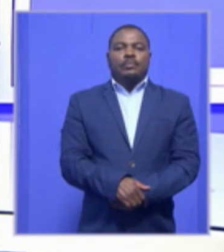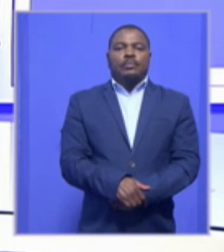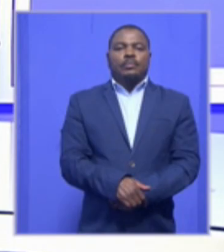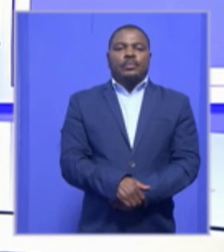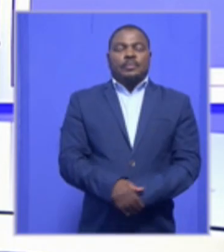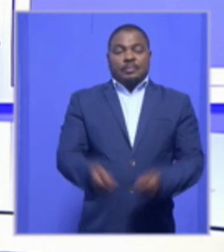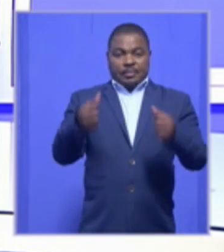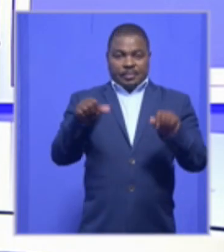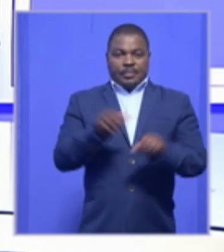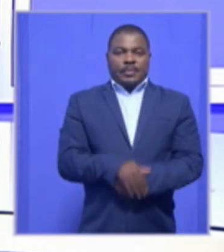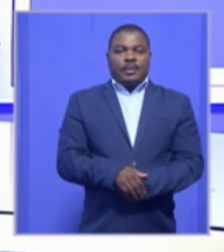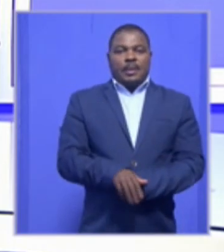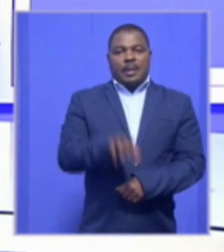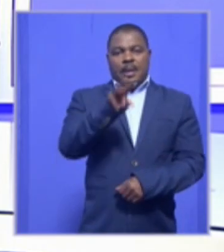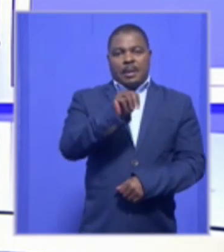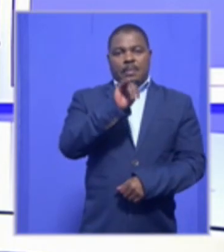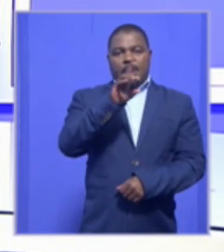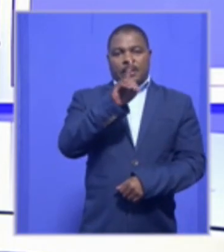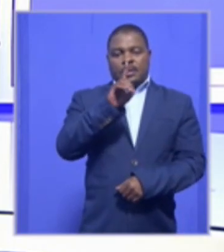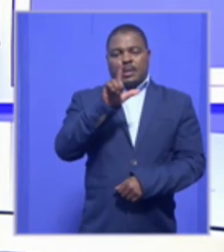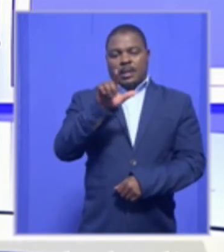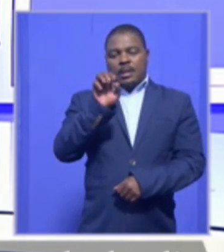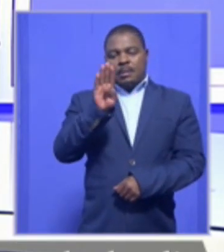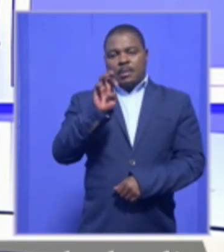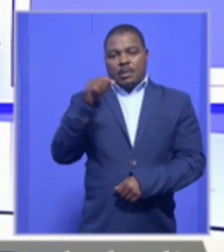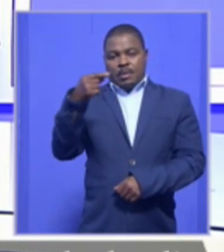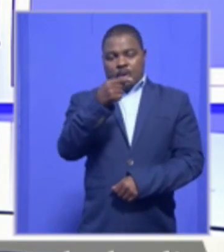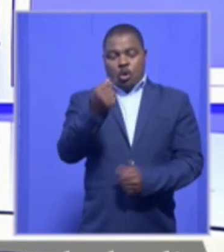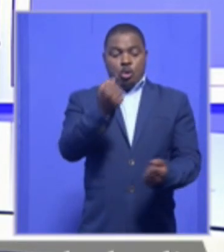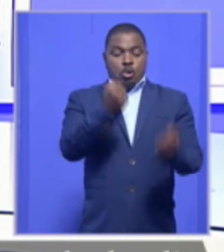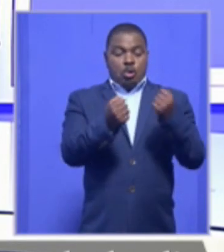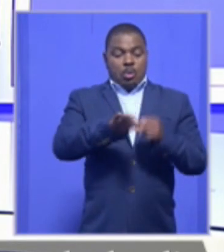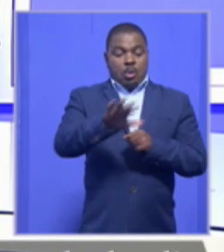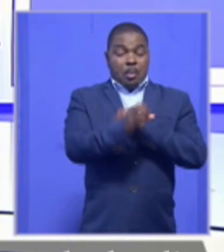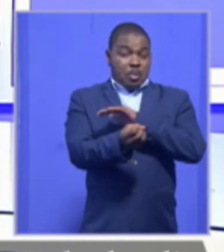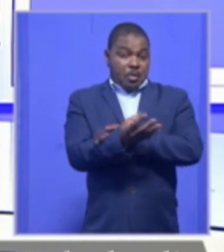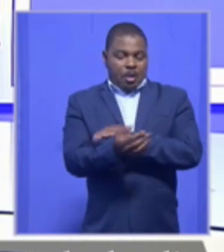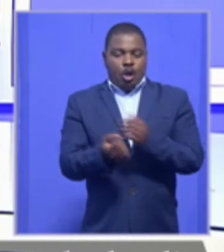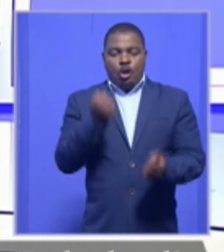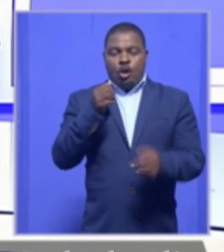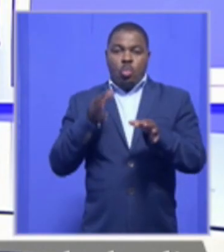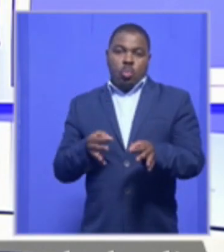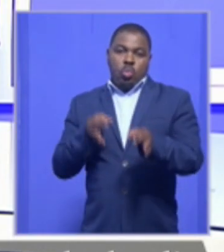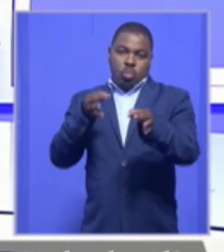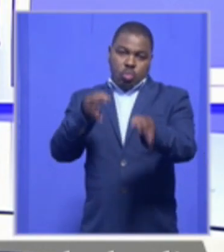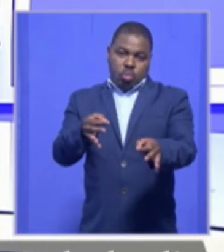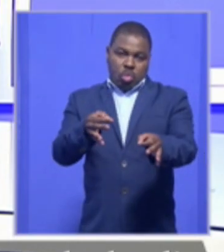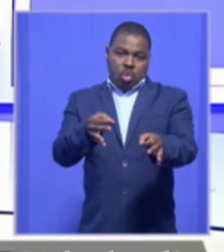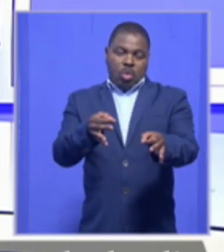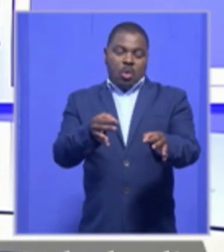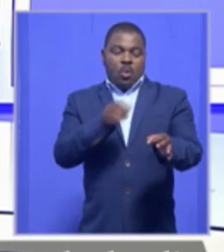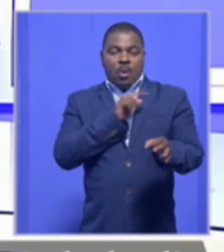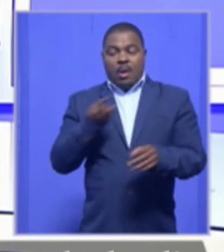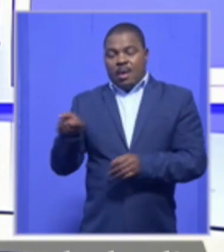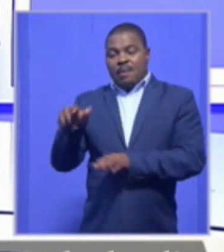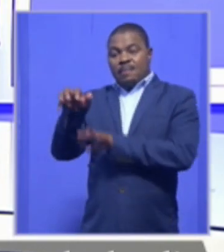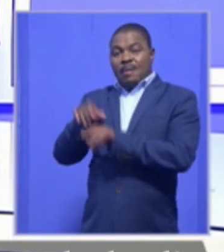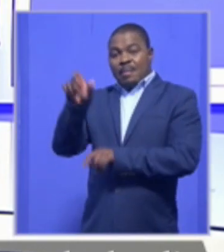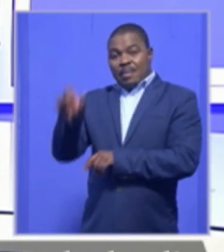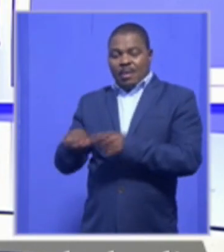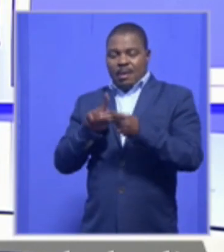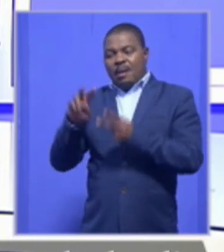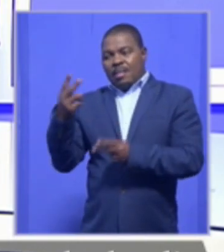Go tše dingwe kgorotsheko ya magistrata wa Middelburg ka provinseng ya Mpumalanga e hlwele e šutišitše gape molato kgatlhanong le molemi le